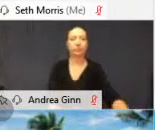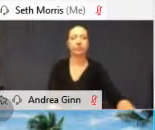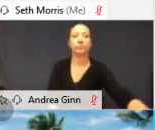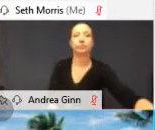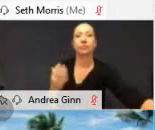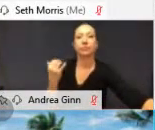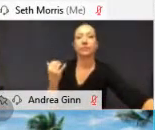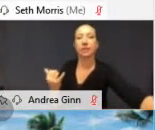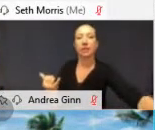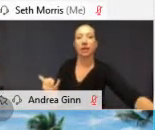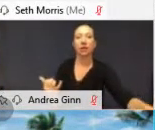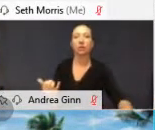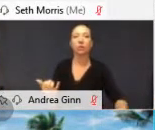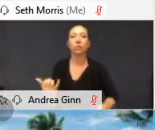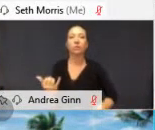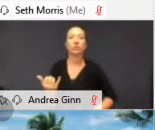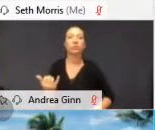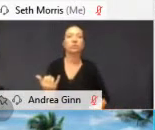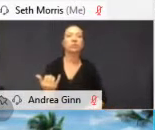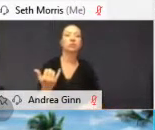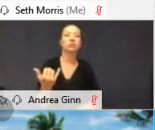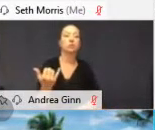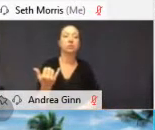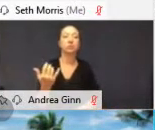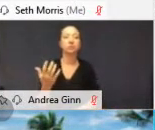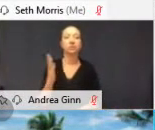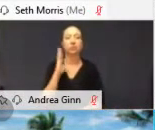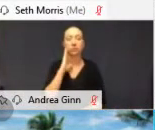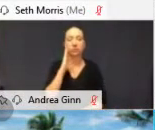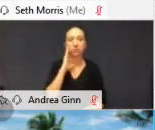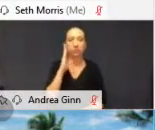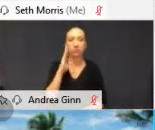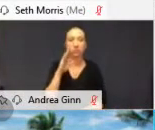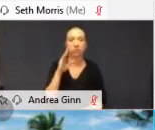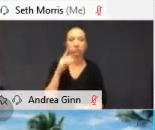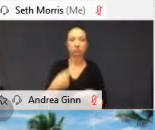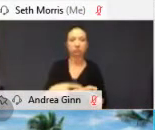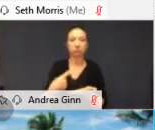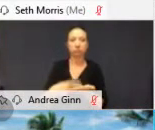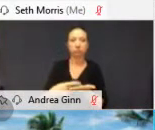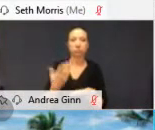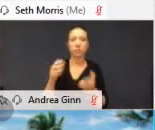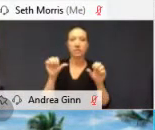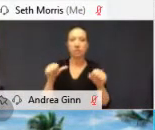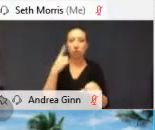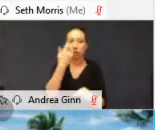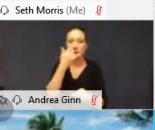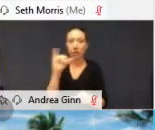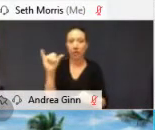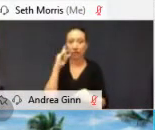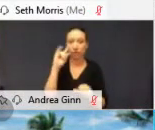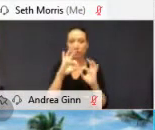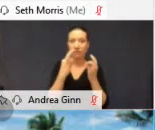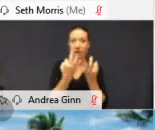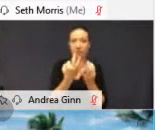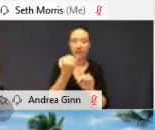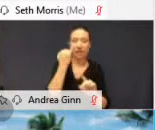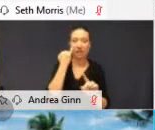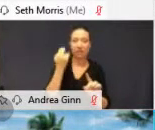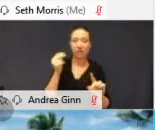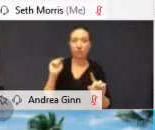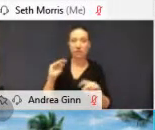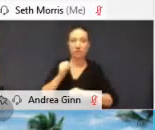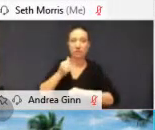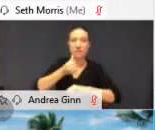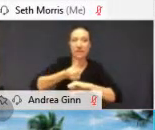Now I want to take you through what this would potentially look like for a family if New Mexico were to implement one